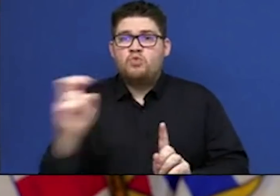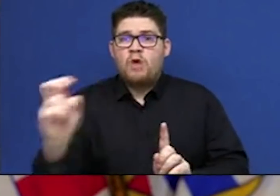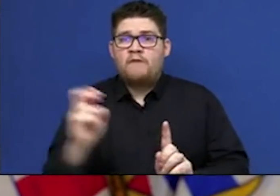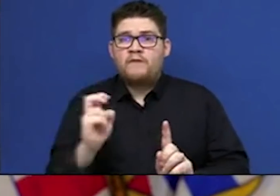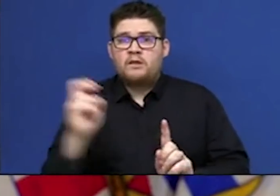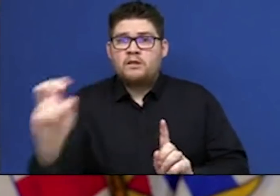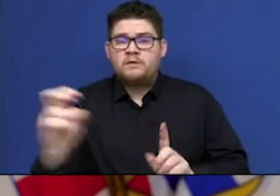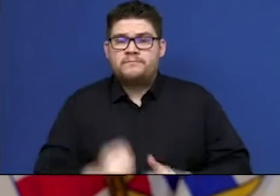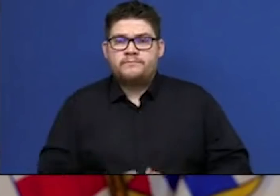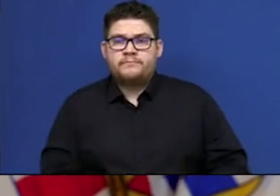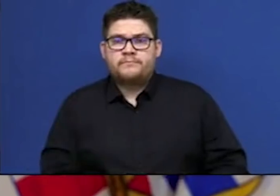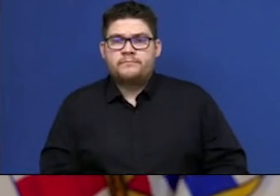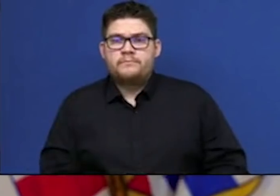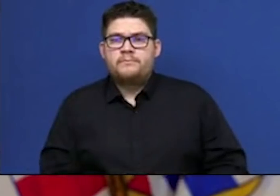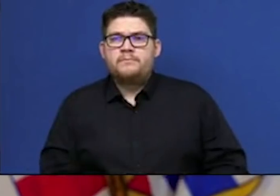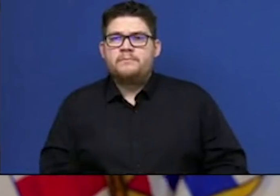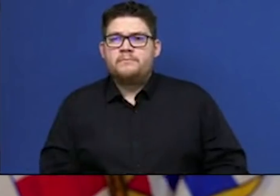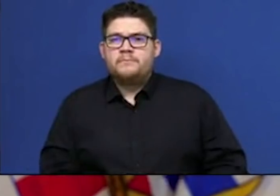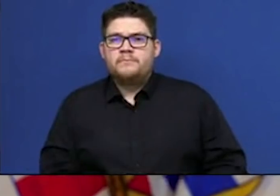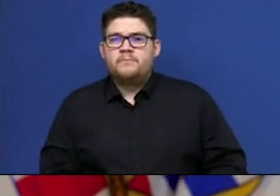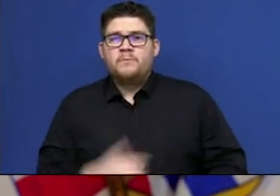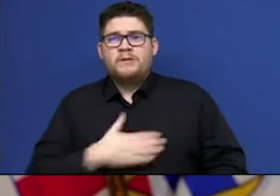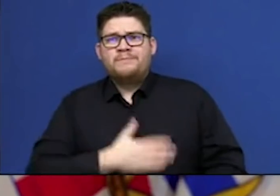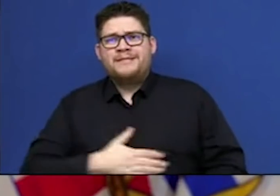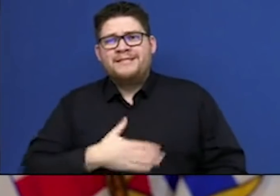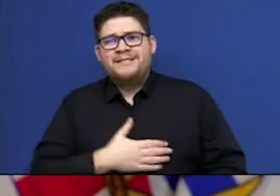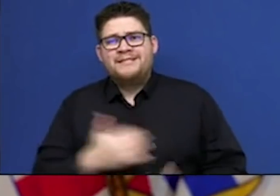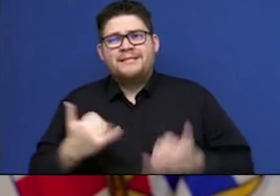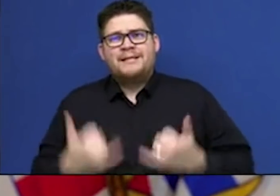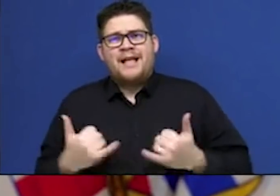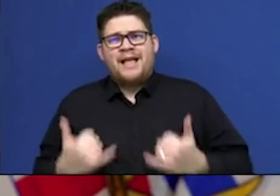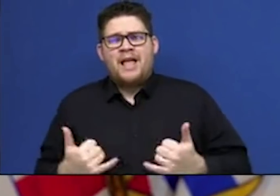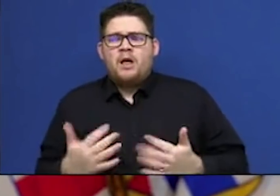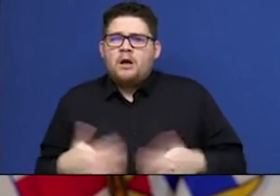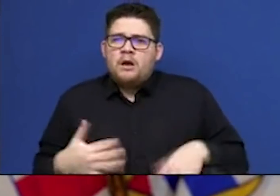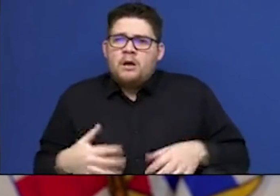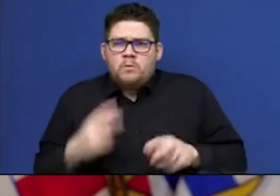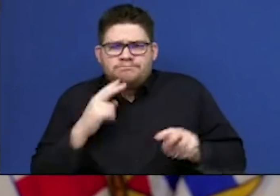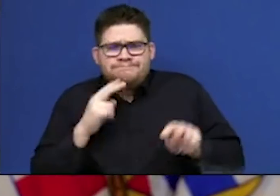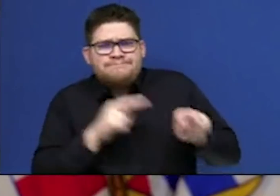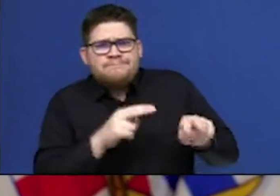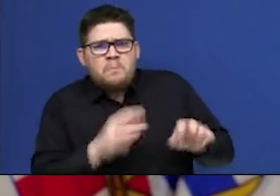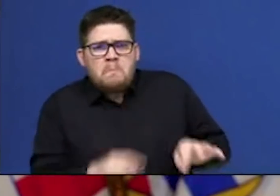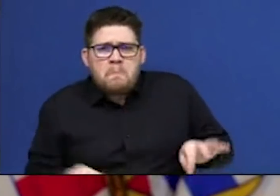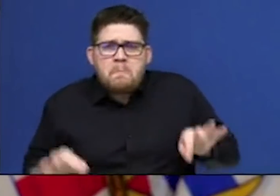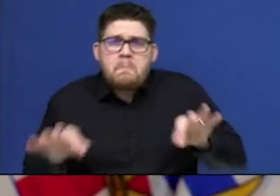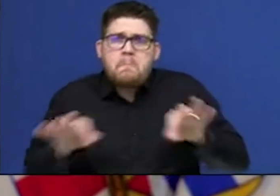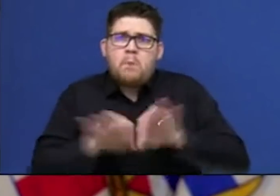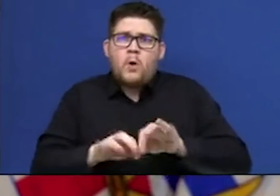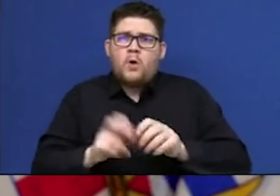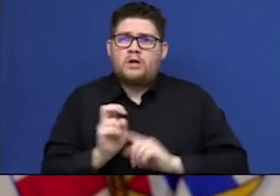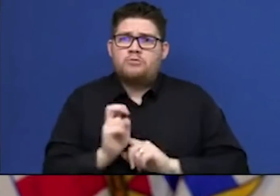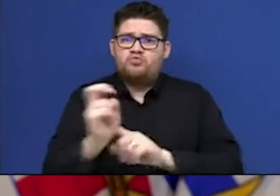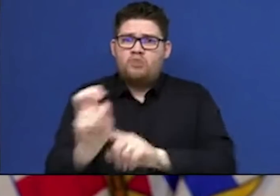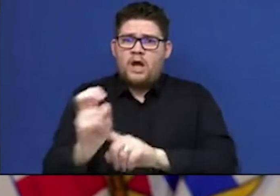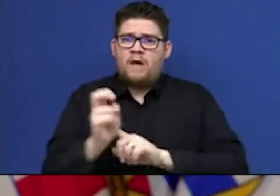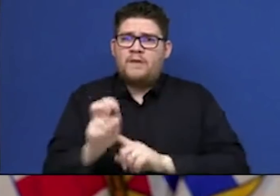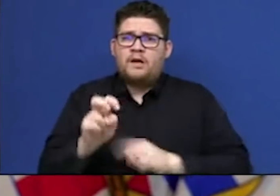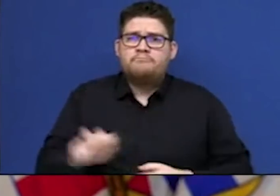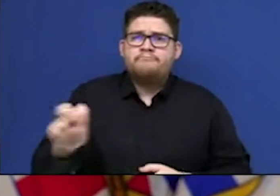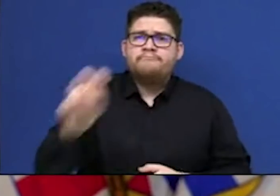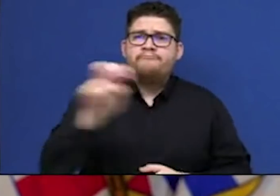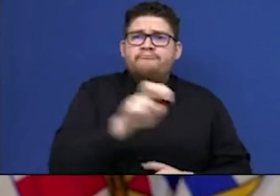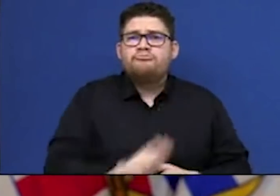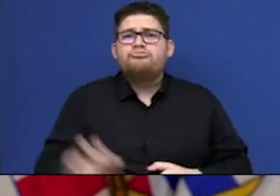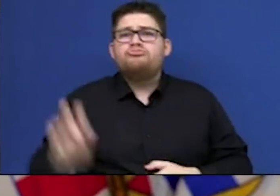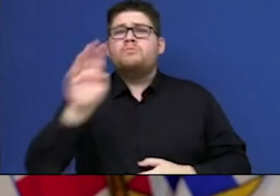ever, travel is limited to essential travel for work or medical reasons only. We need to pay attention